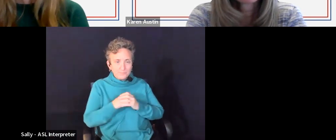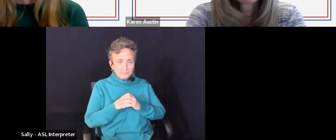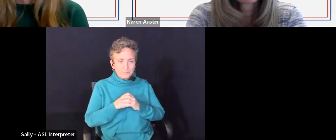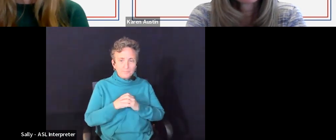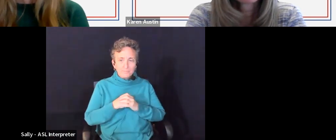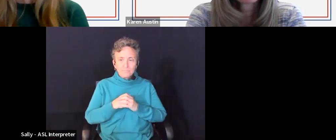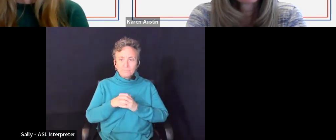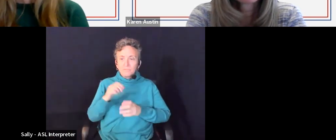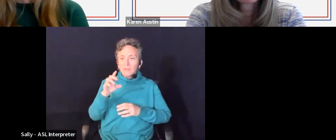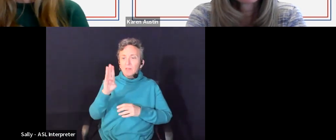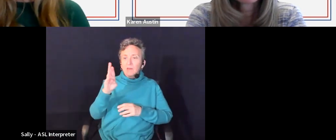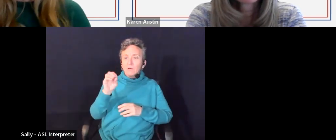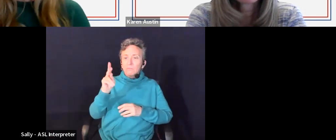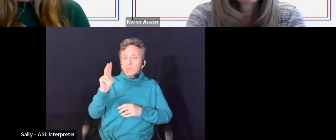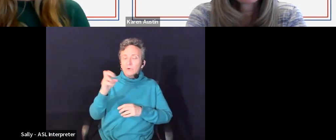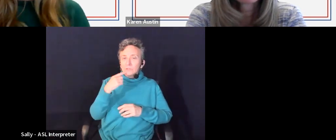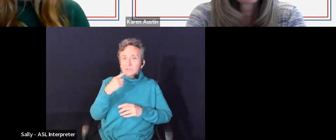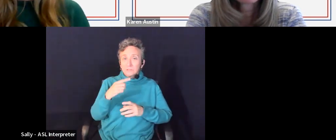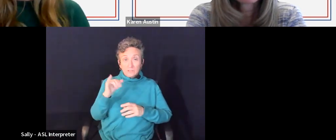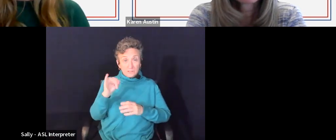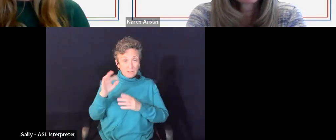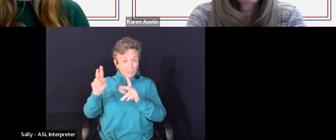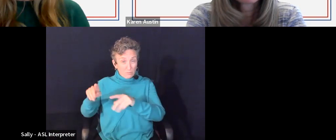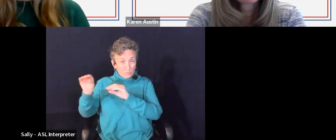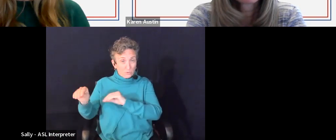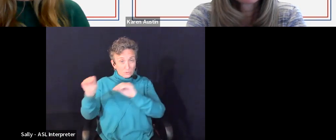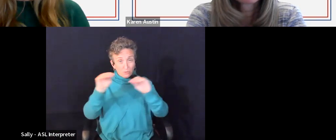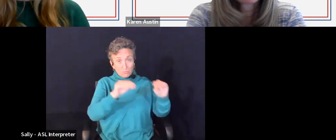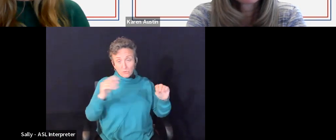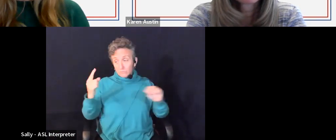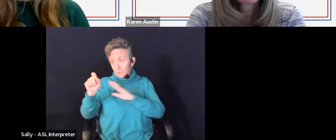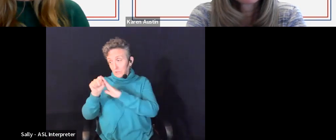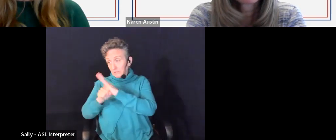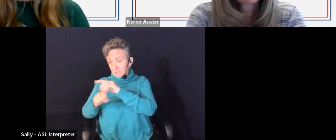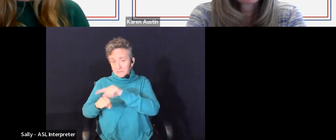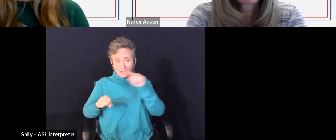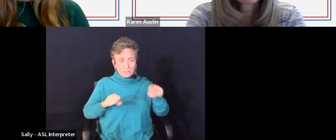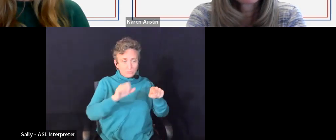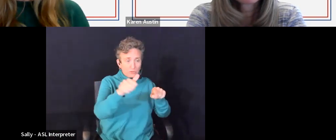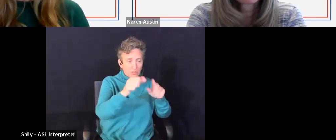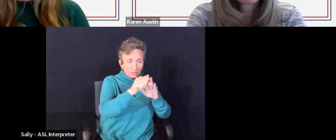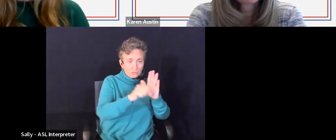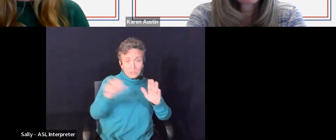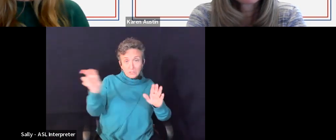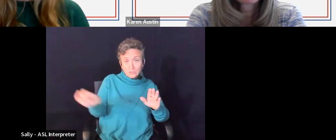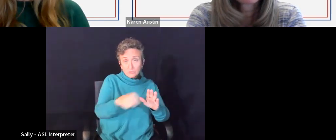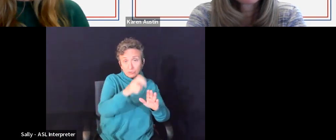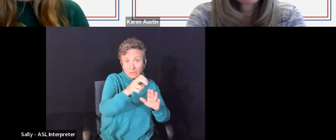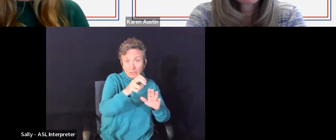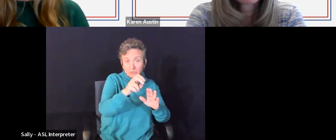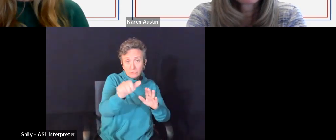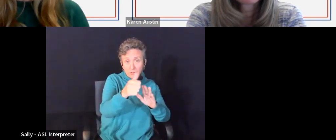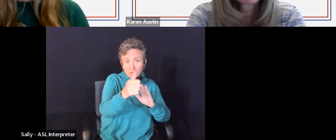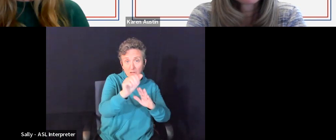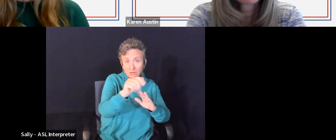Can somebody moving from another state transfer one ABLE account to another ABLE account? If they're in a state that had an